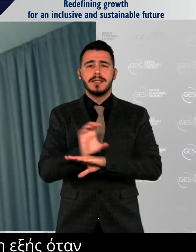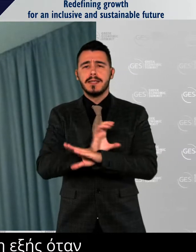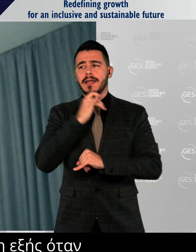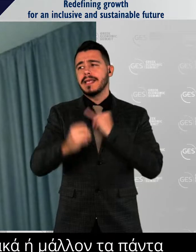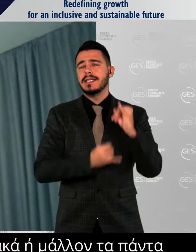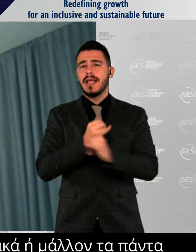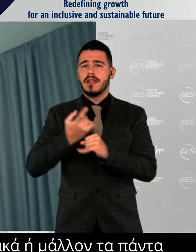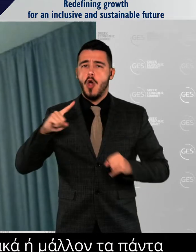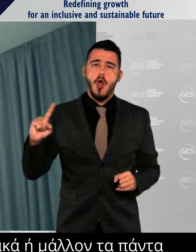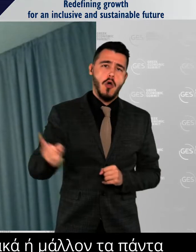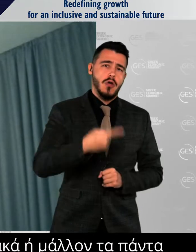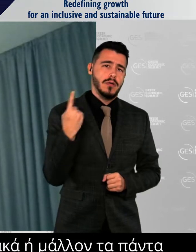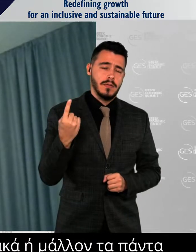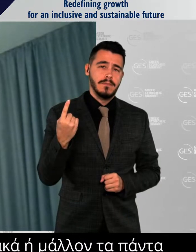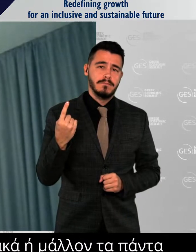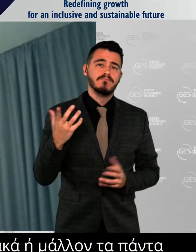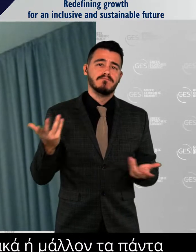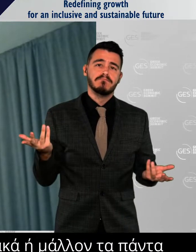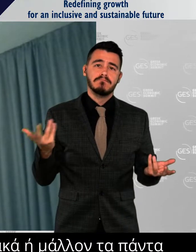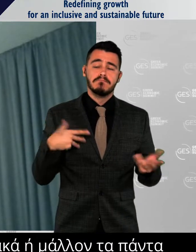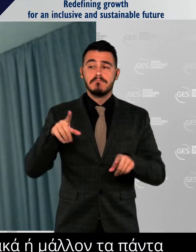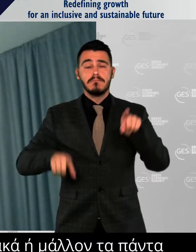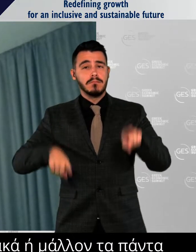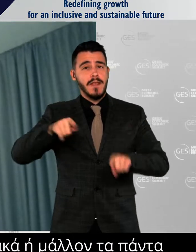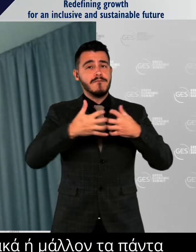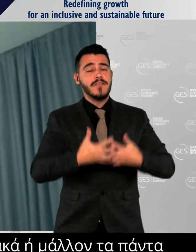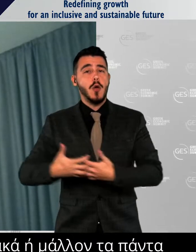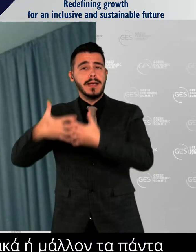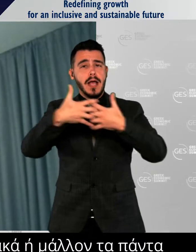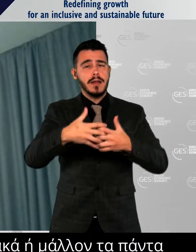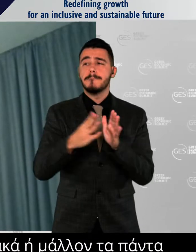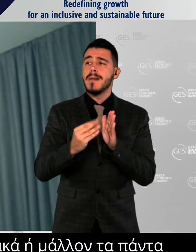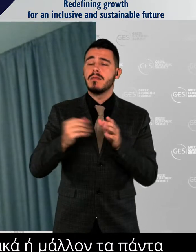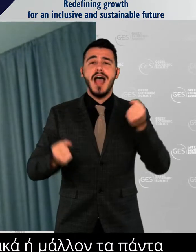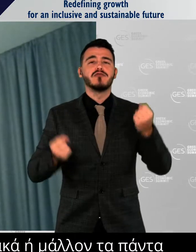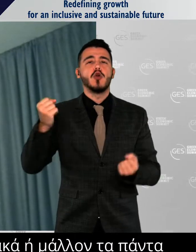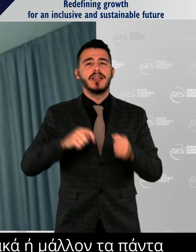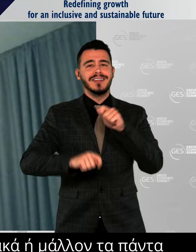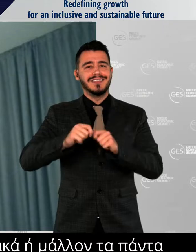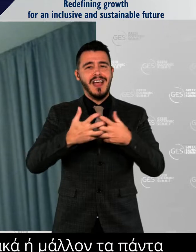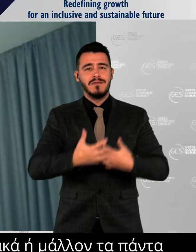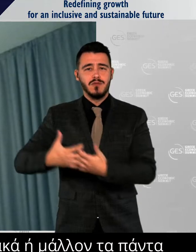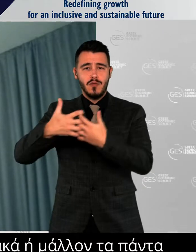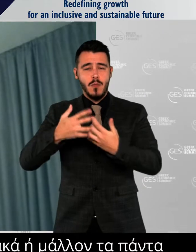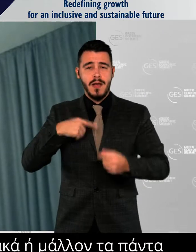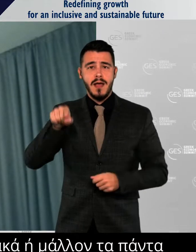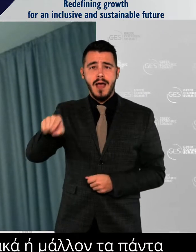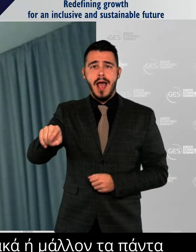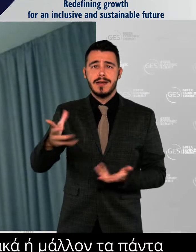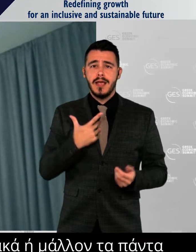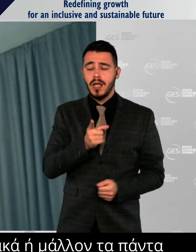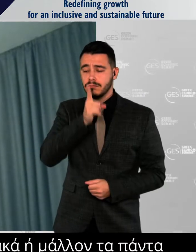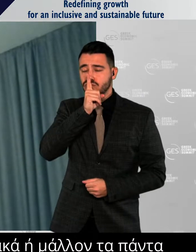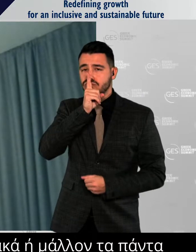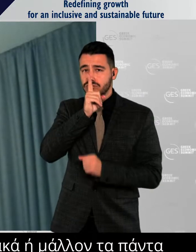the automotive industry, as an example, that are installing chips all over the cars. So